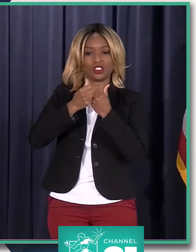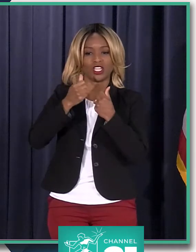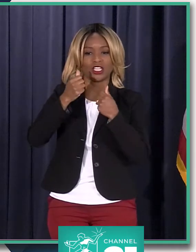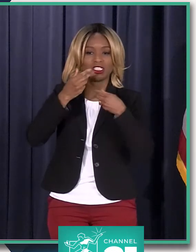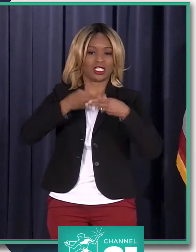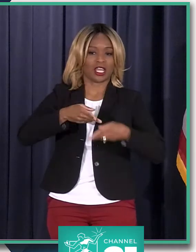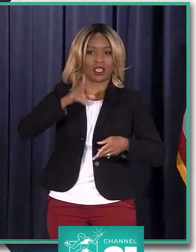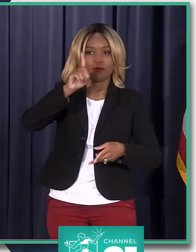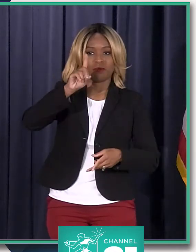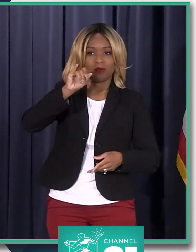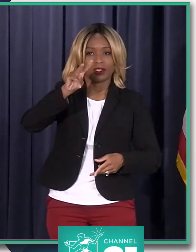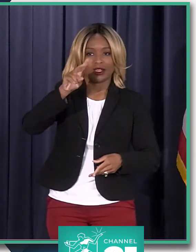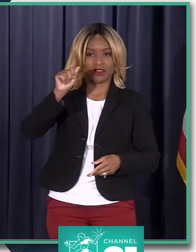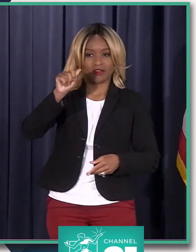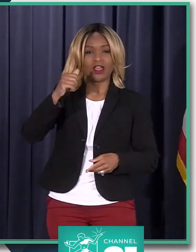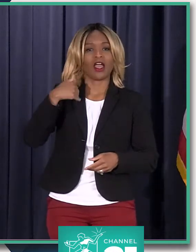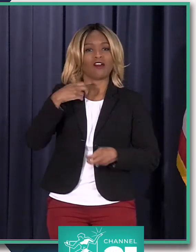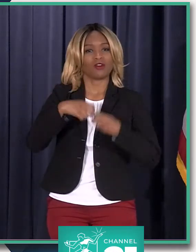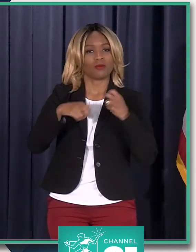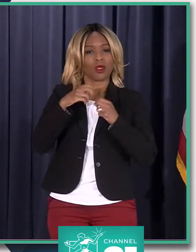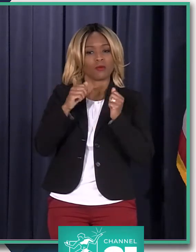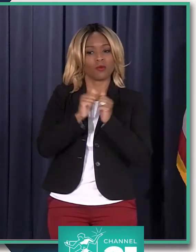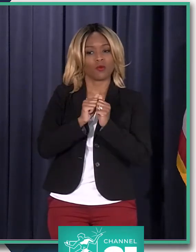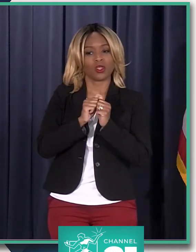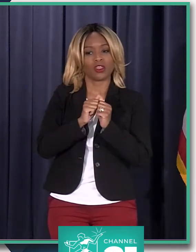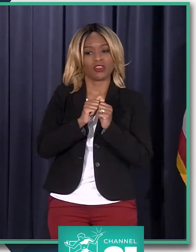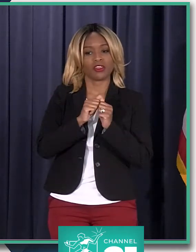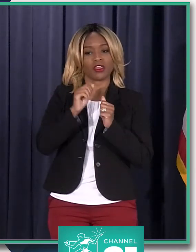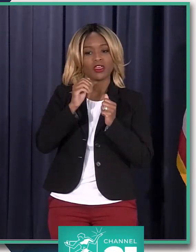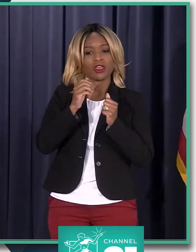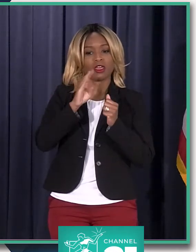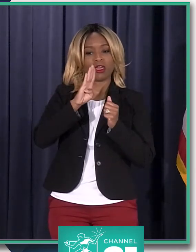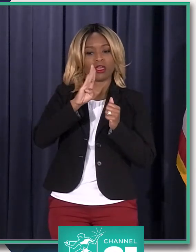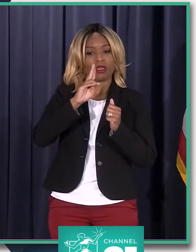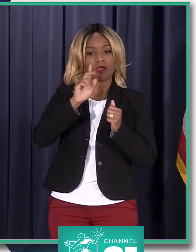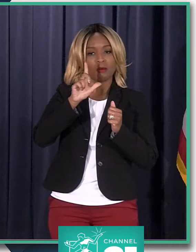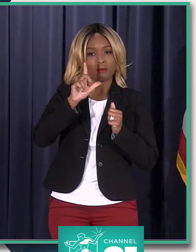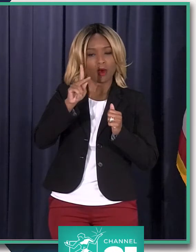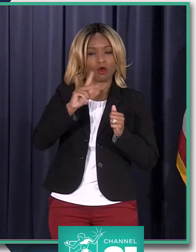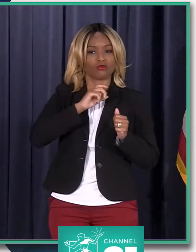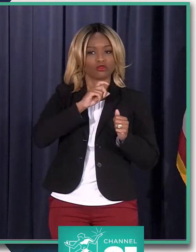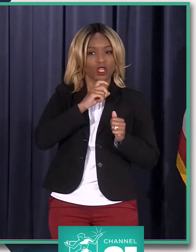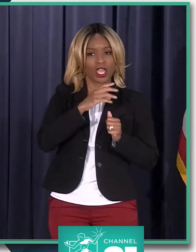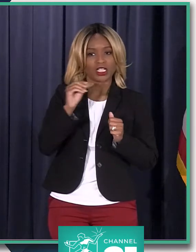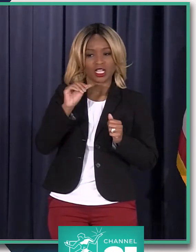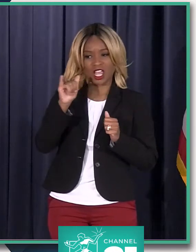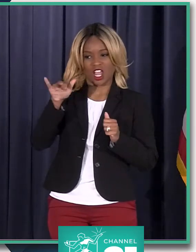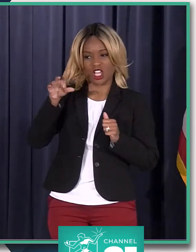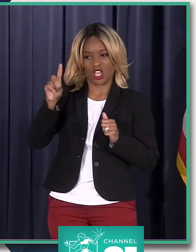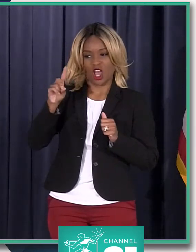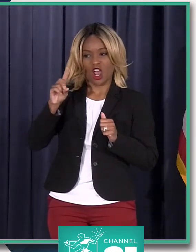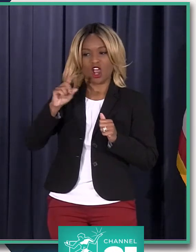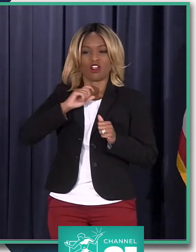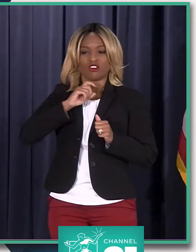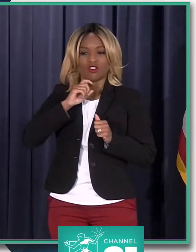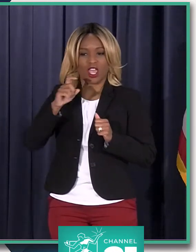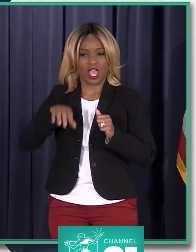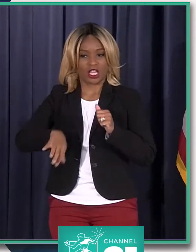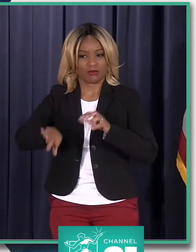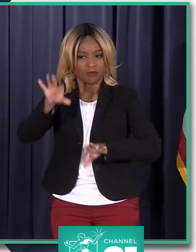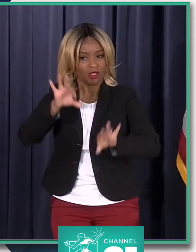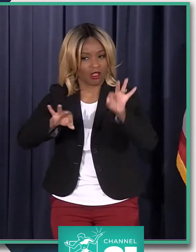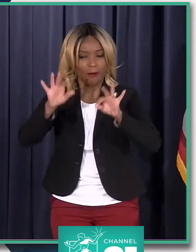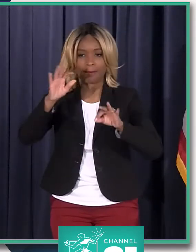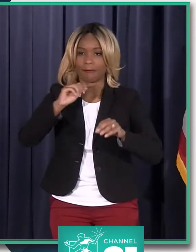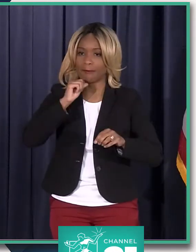problem in our community with our bulk trash and our yard waste being picked up. And also there